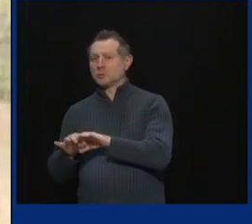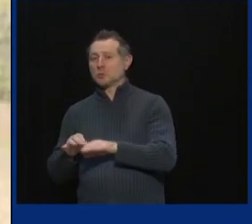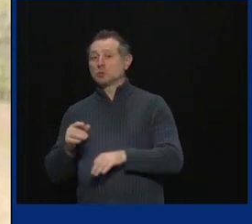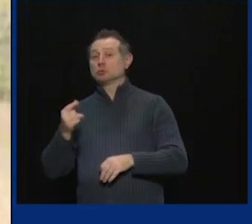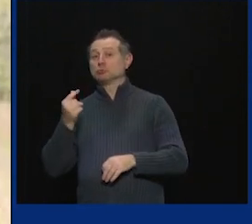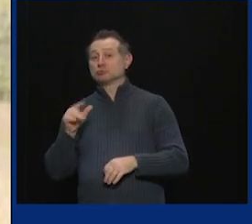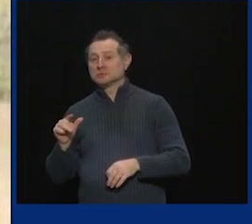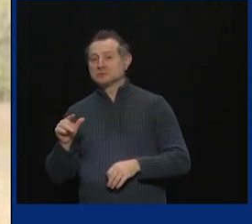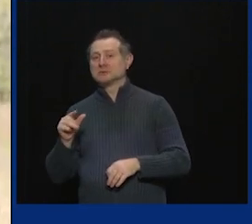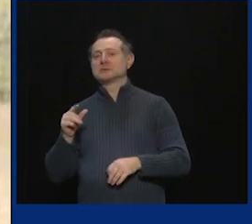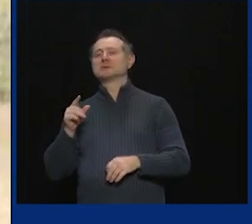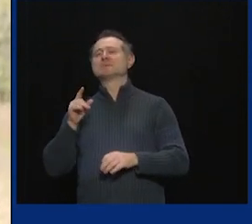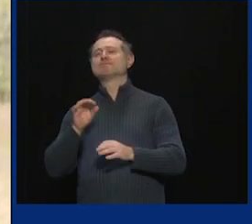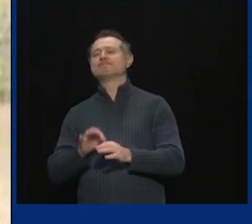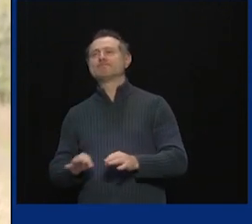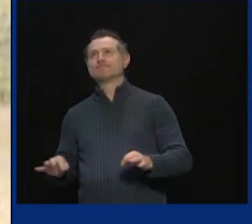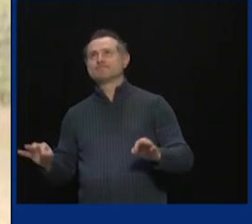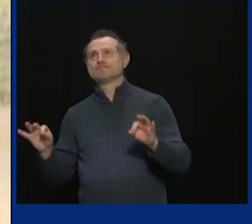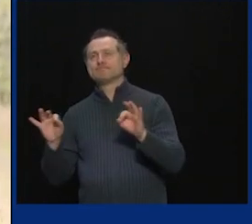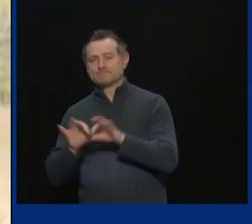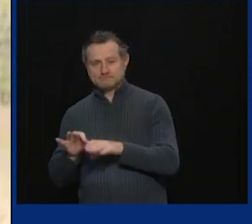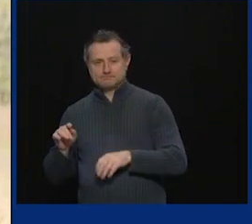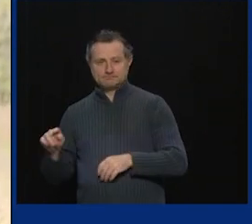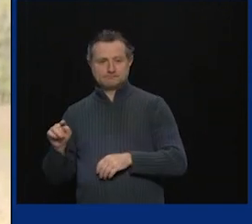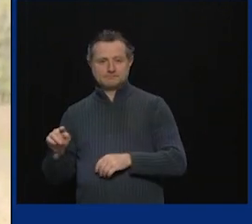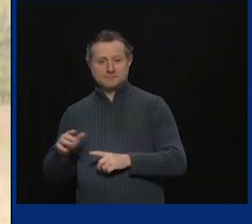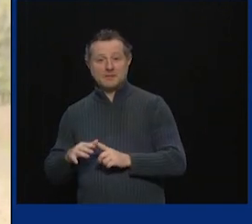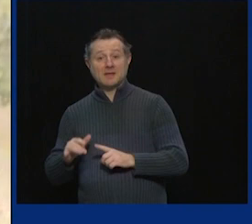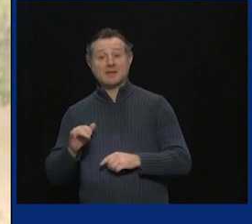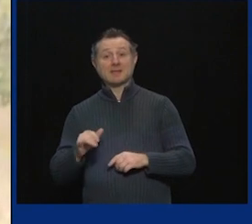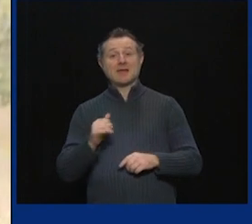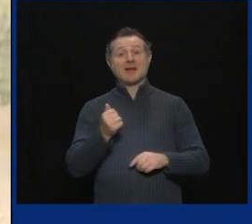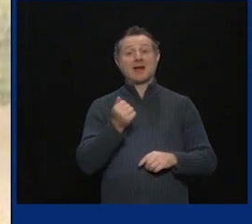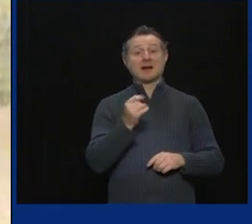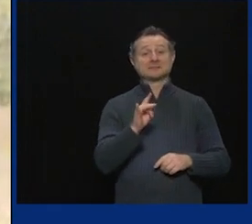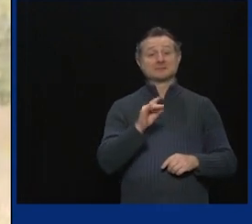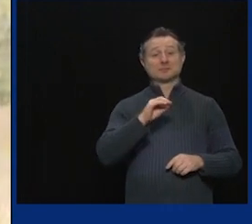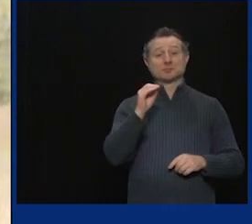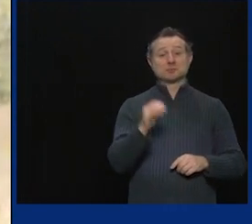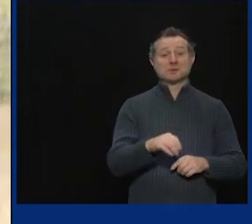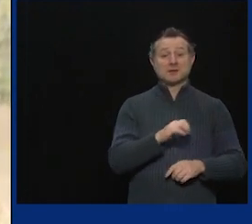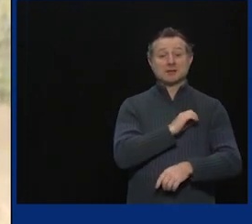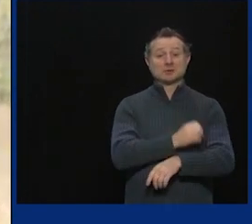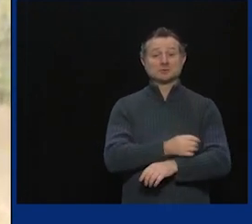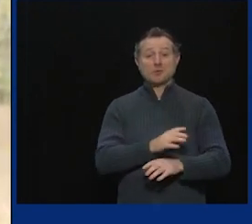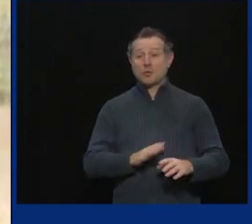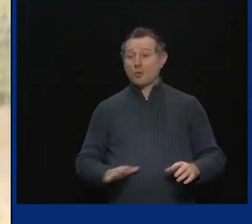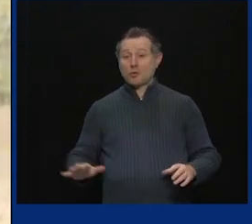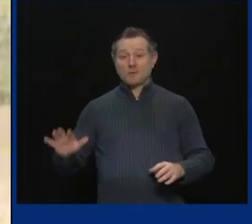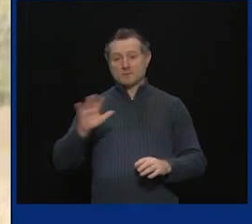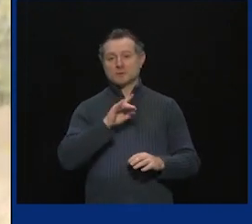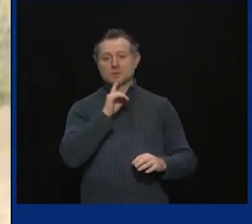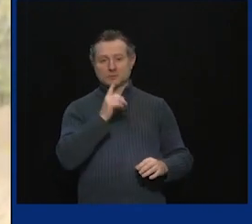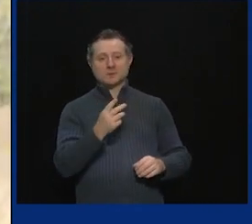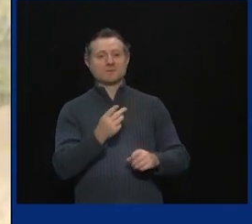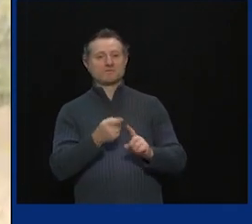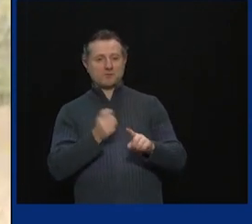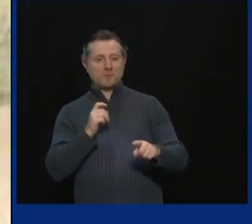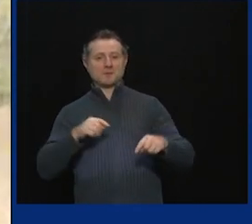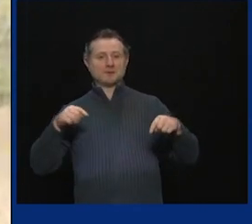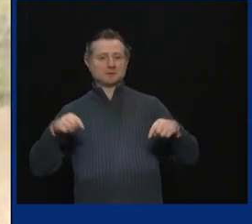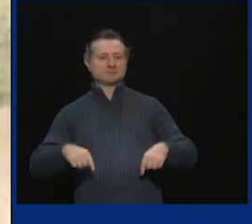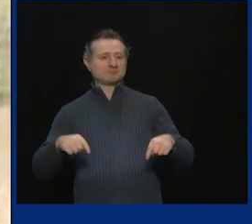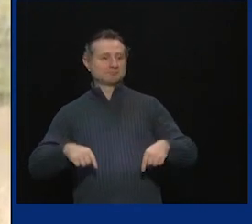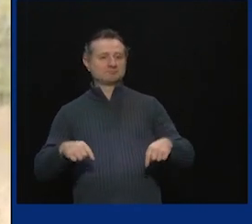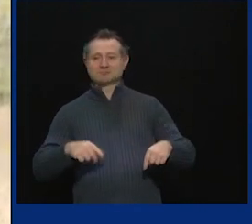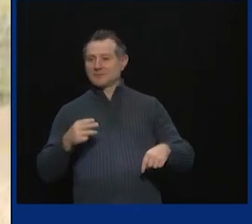about 18% of world's energy is going to come from hydrogen. And right here in the field will be